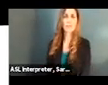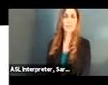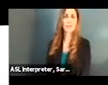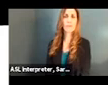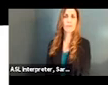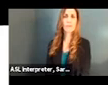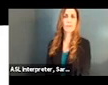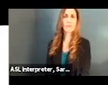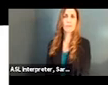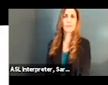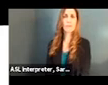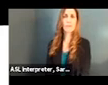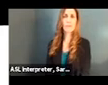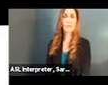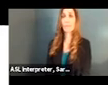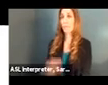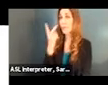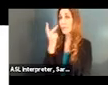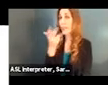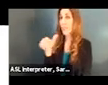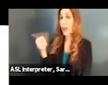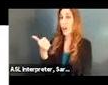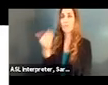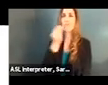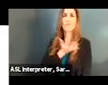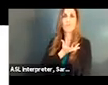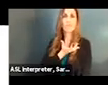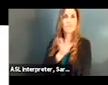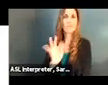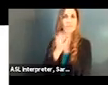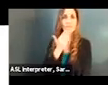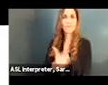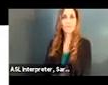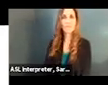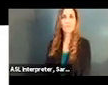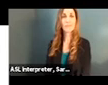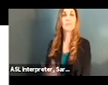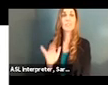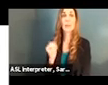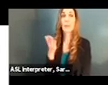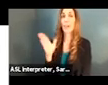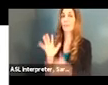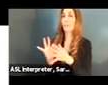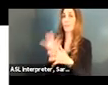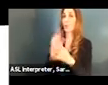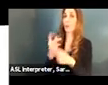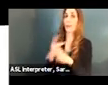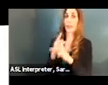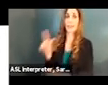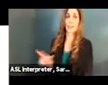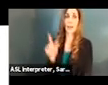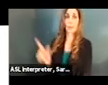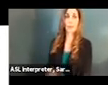Great. And if you guys see anything else in the Q&A, feel free to chime in. And then Kim, I'm going to let you talk about the beginning of the lending library,